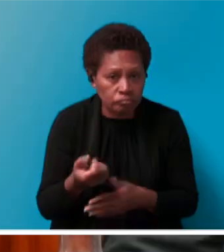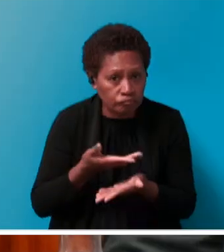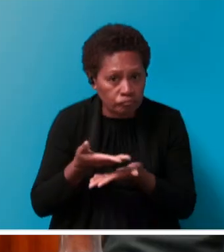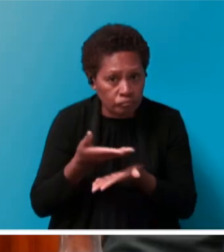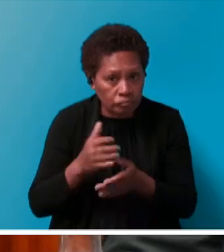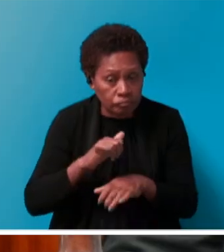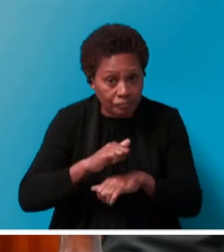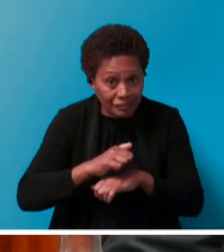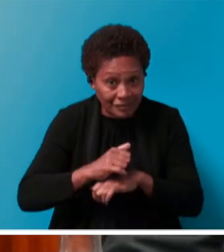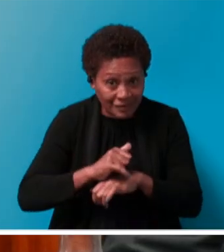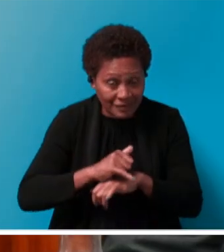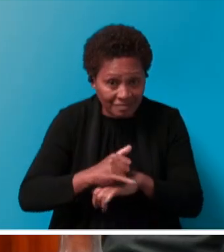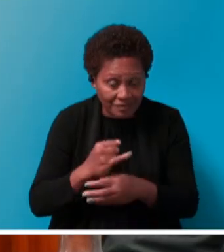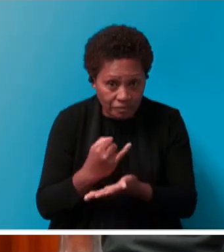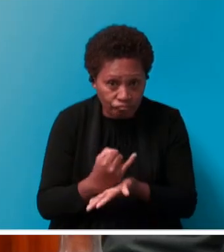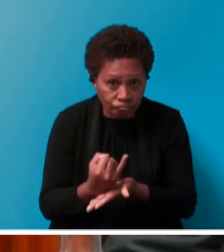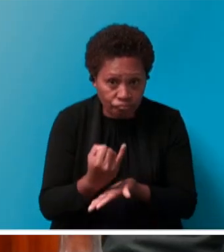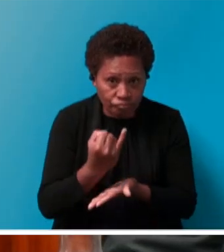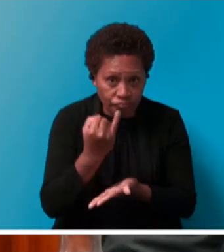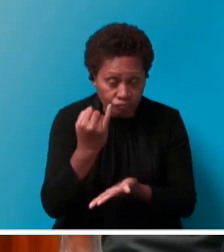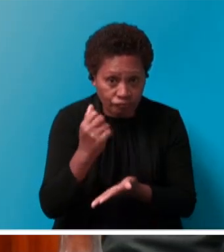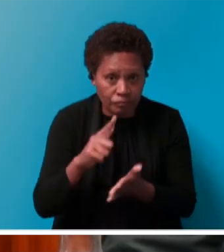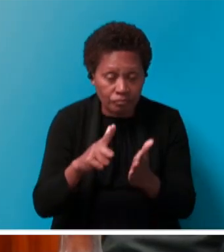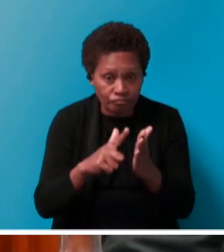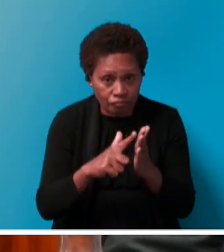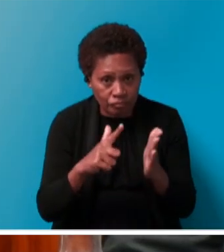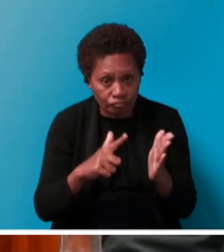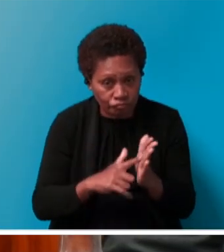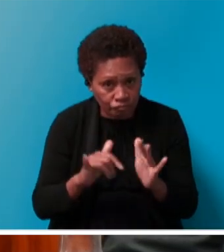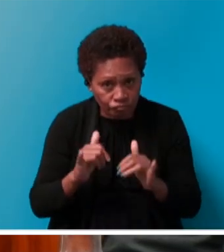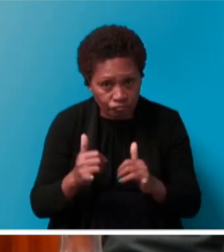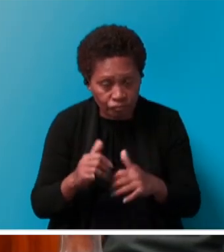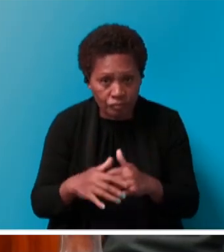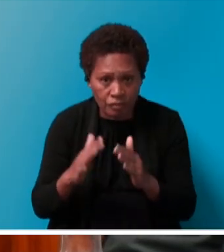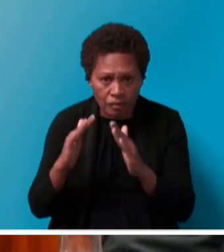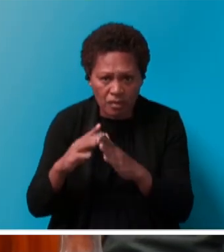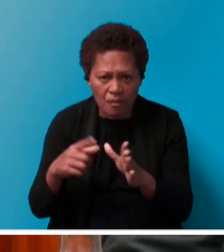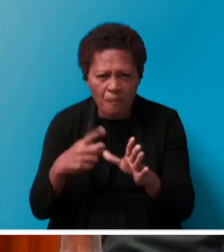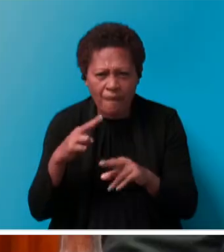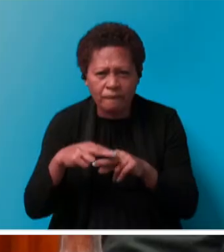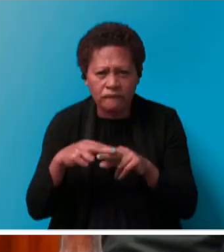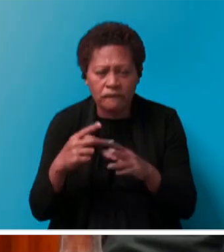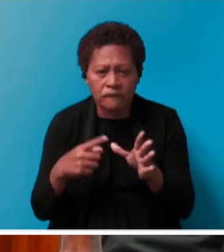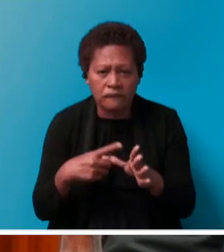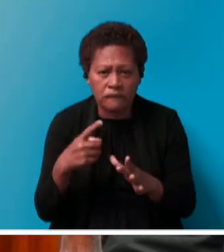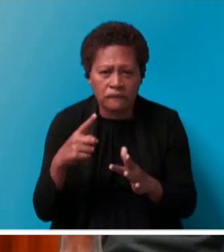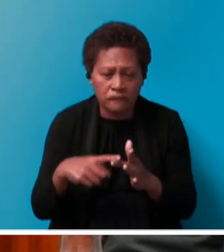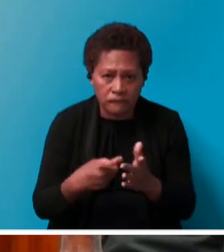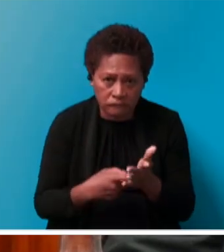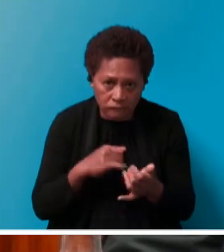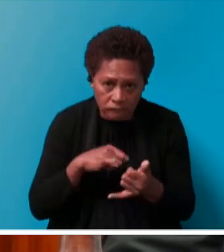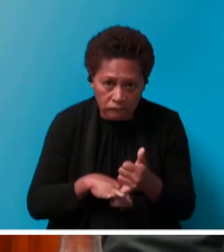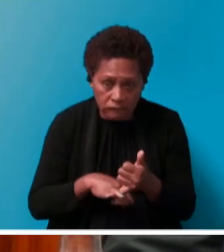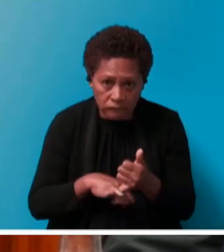institution across law, justice, and home affairs. Mr. Speaker, the center of message we carried